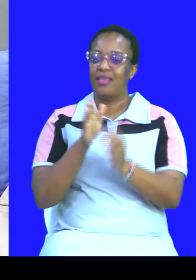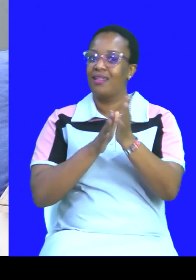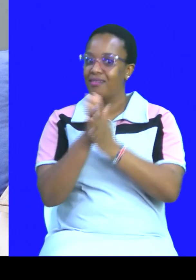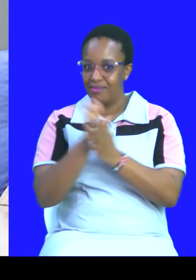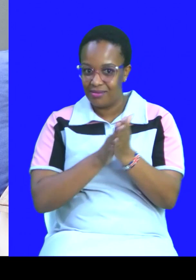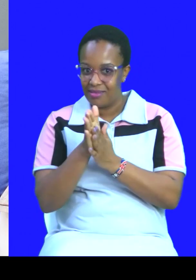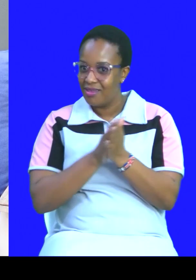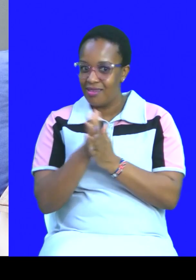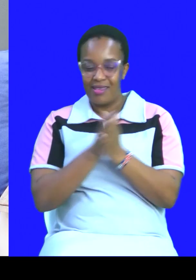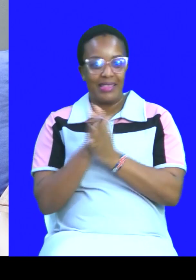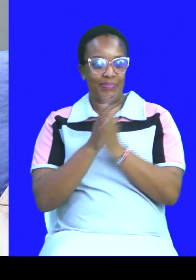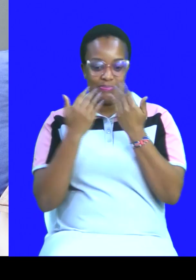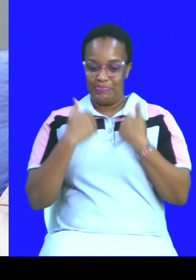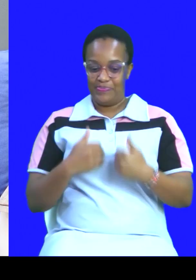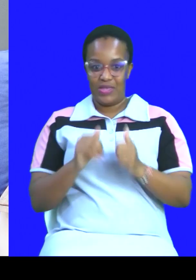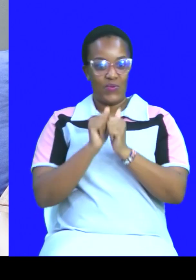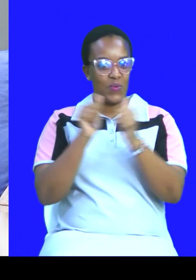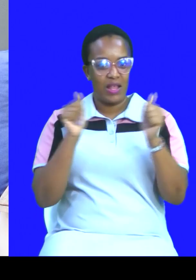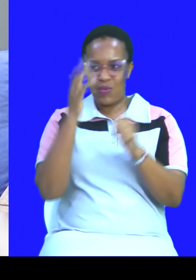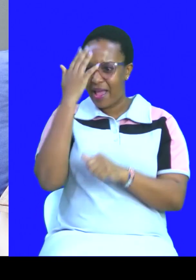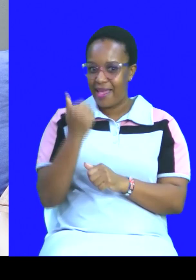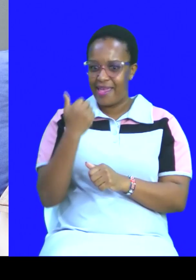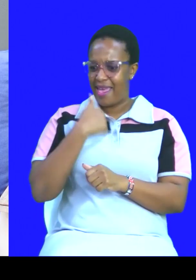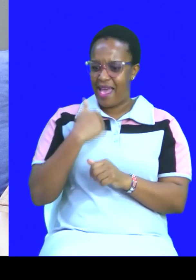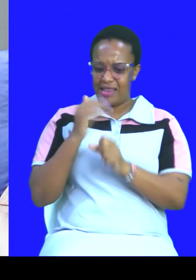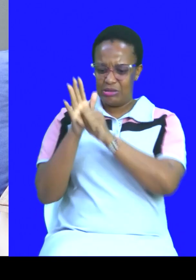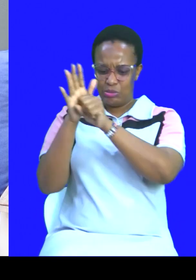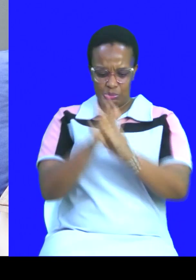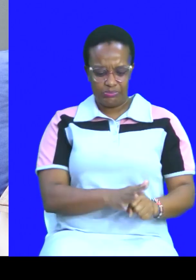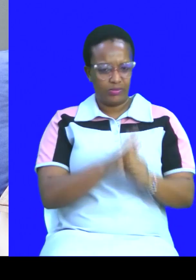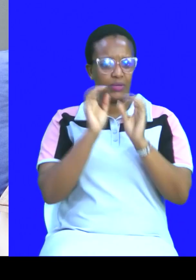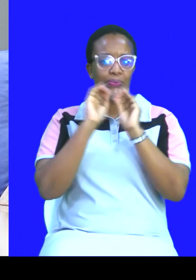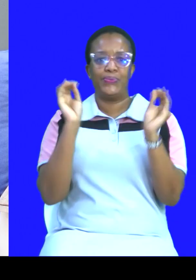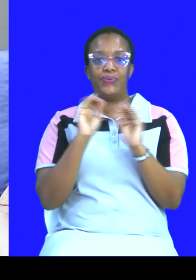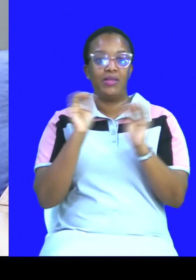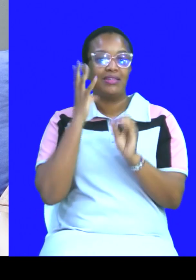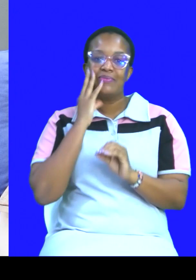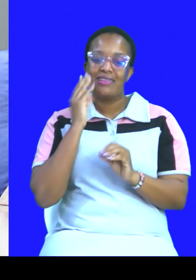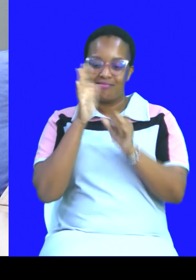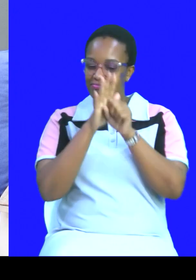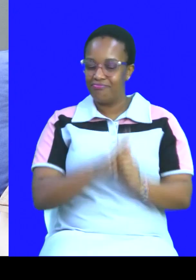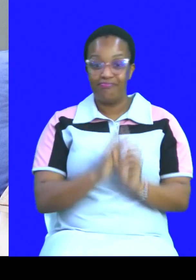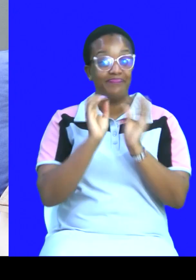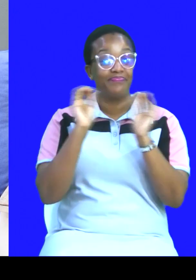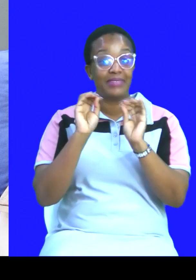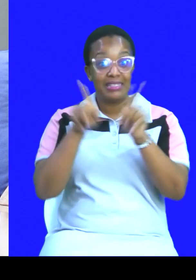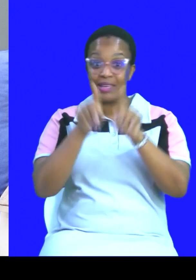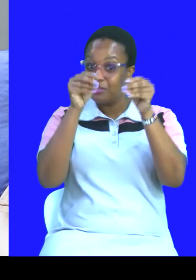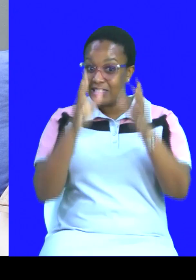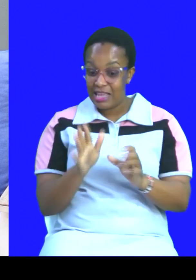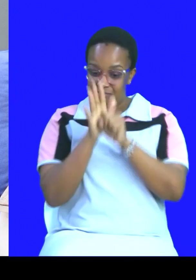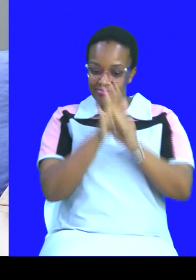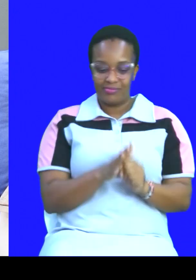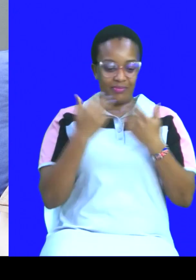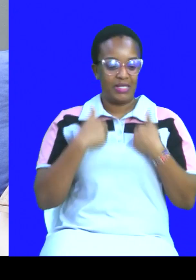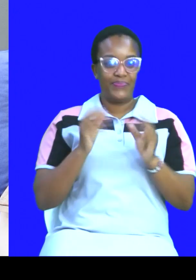because there was no day they discriminated me. Also, the teachers, they took me as their